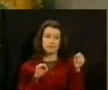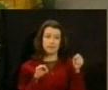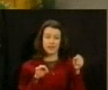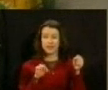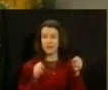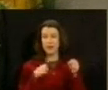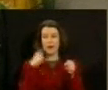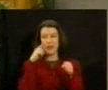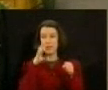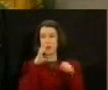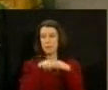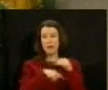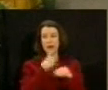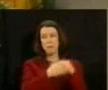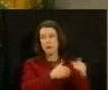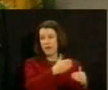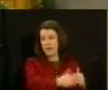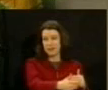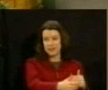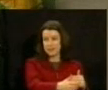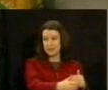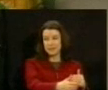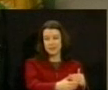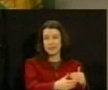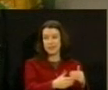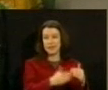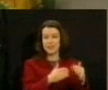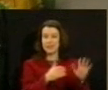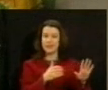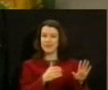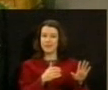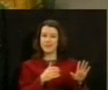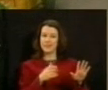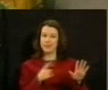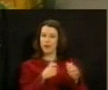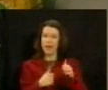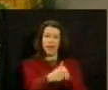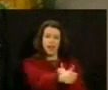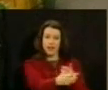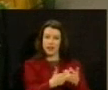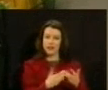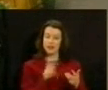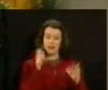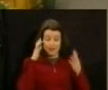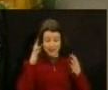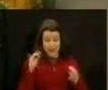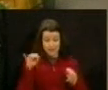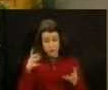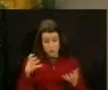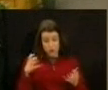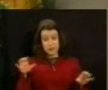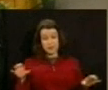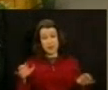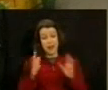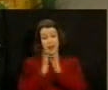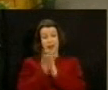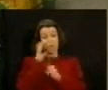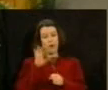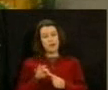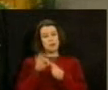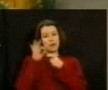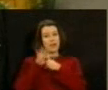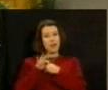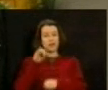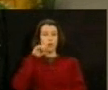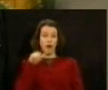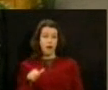about a process may be getting the cart ahead of the horse. I think we need to decide if this body wants to do a special election or not. So just for the sake